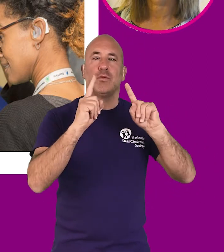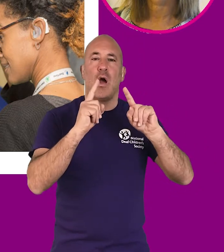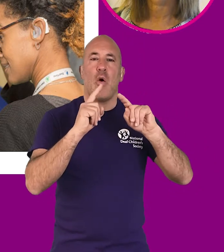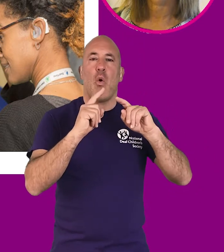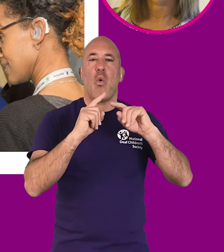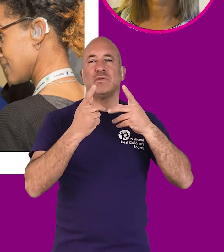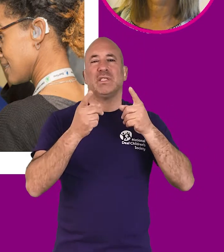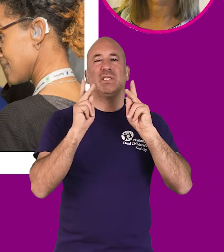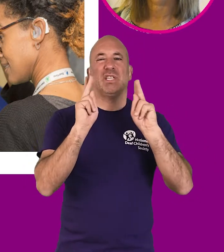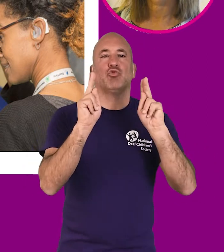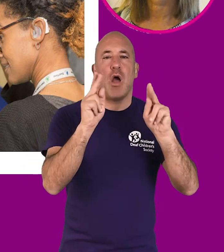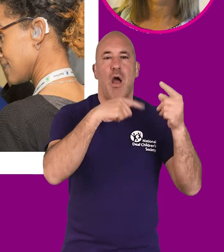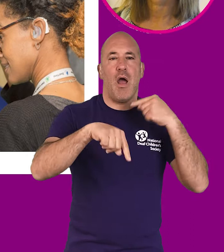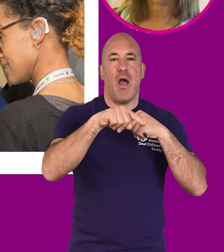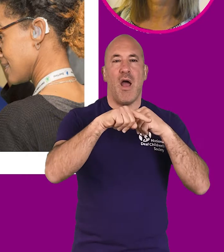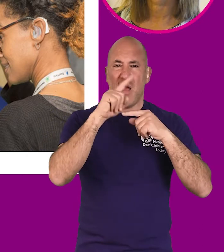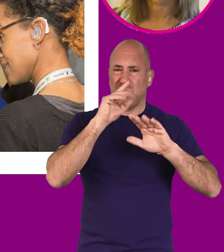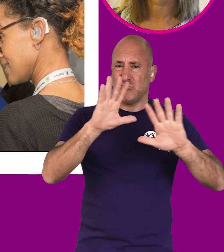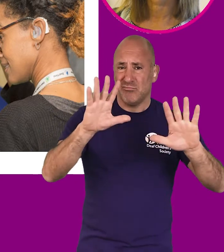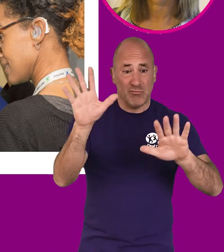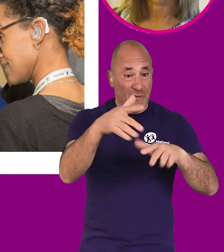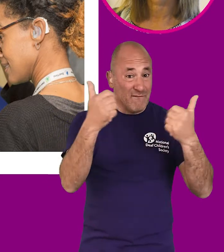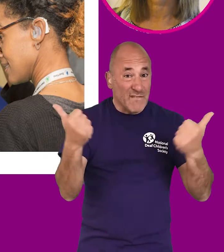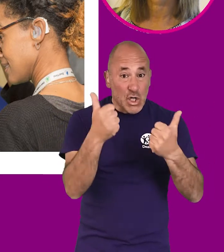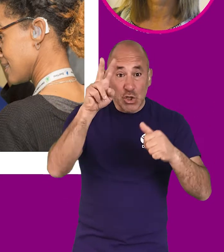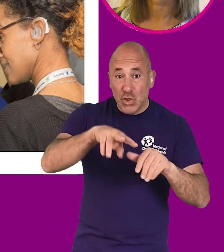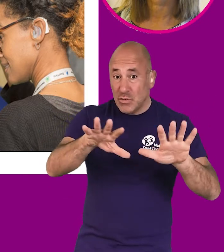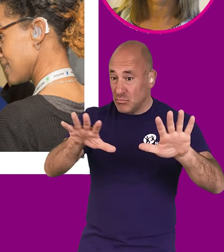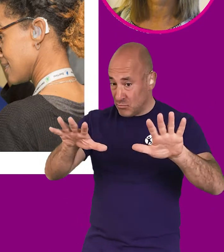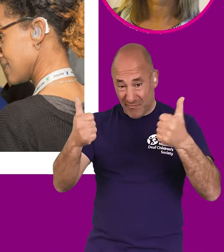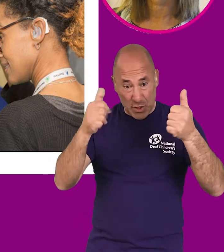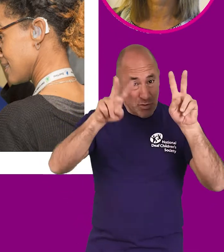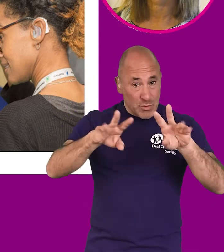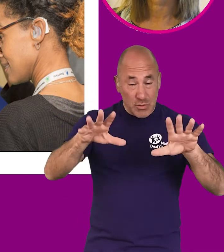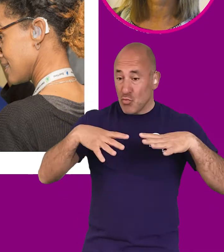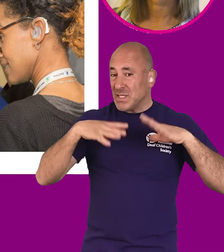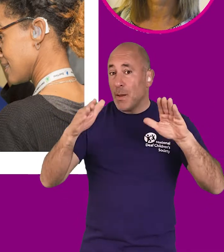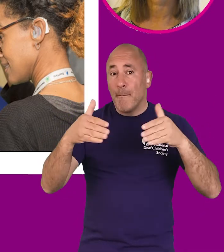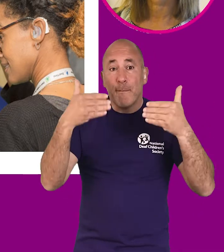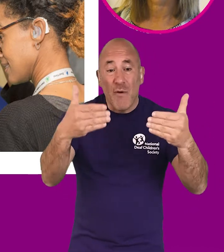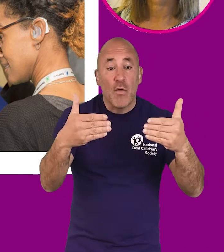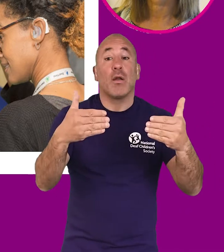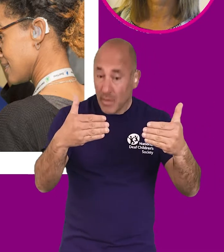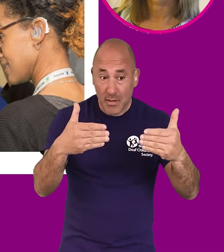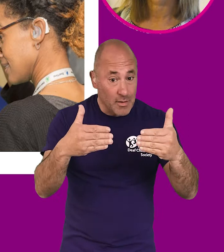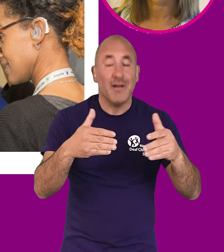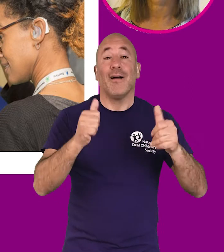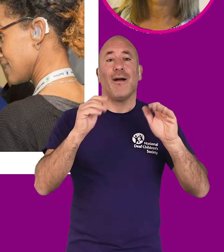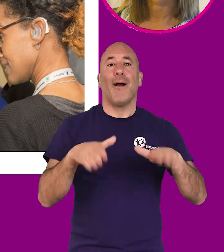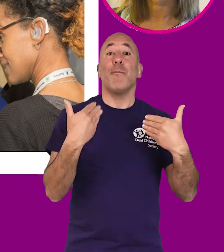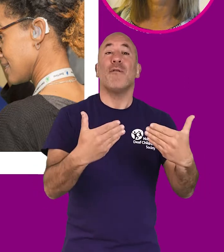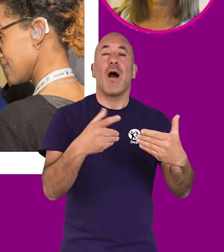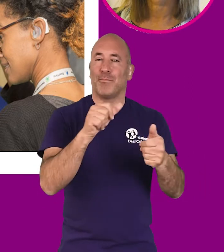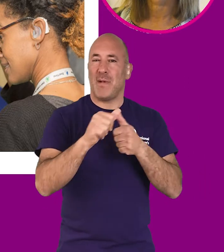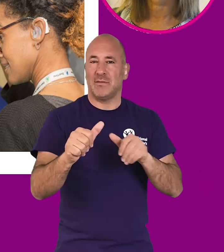if the tutor or teacher can just say, is everyone finished? Have they all read it? Are we ready to move on before they're moving